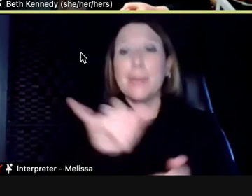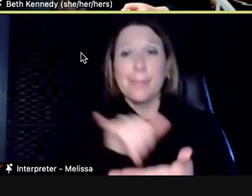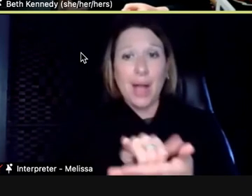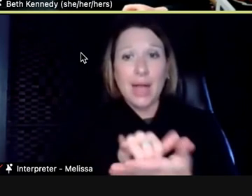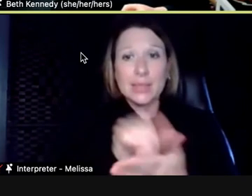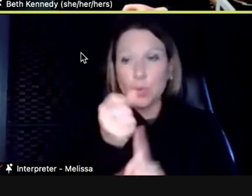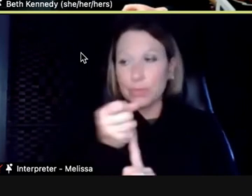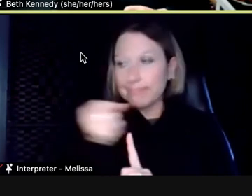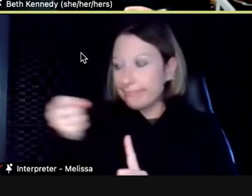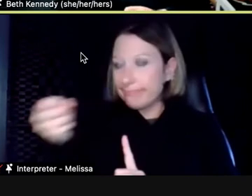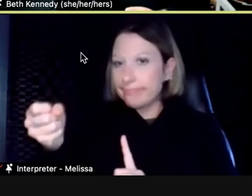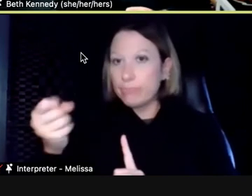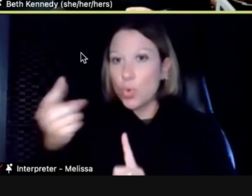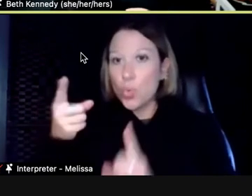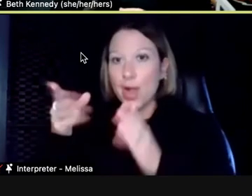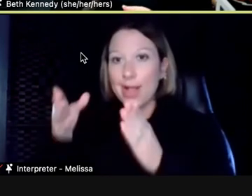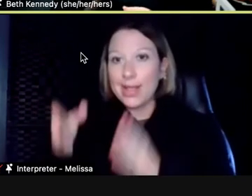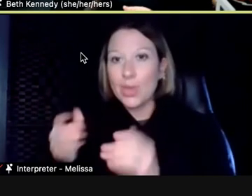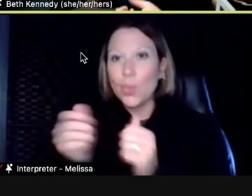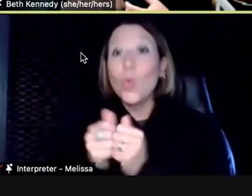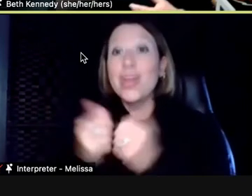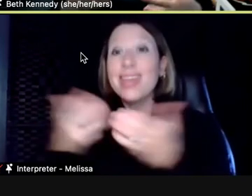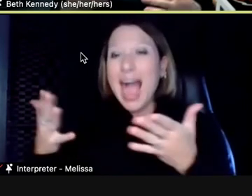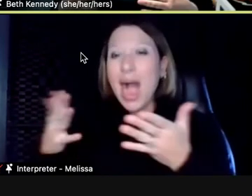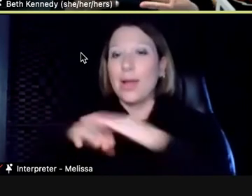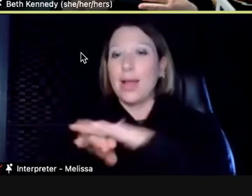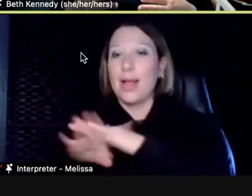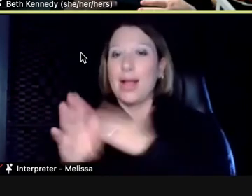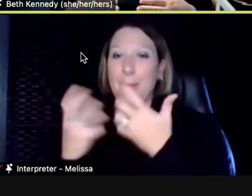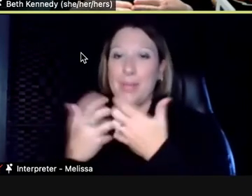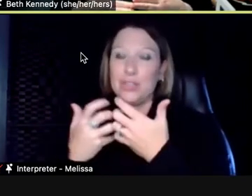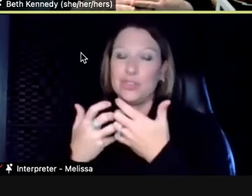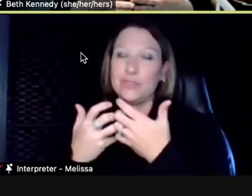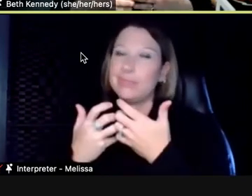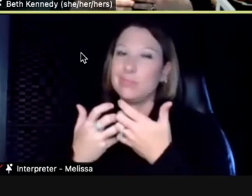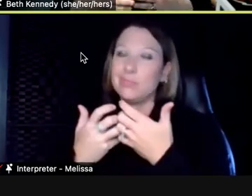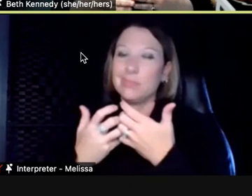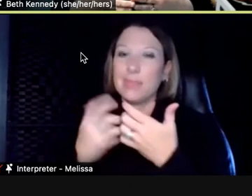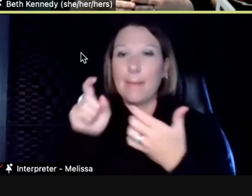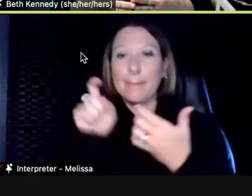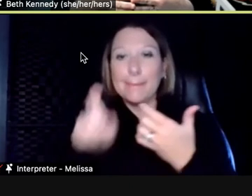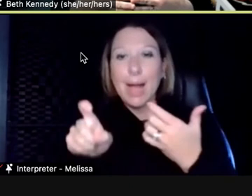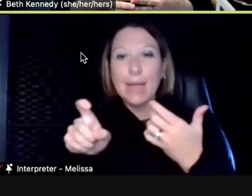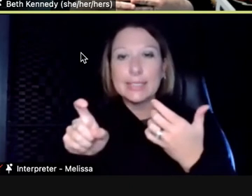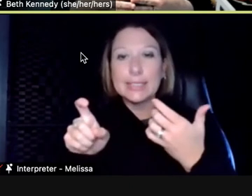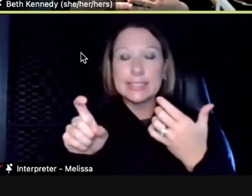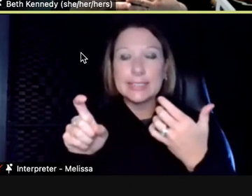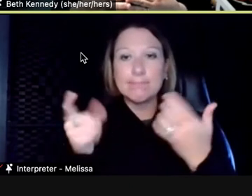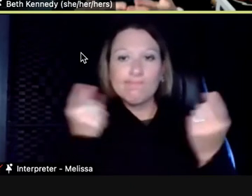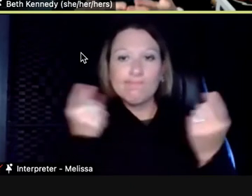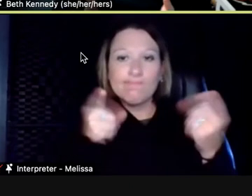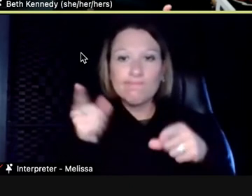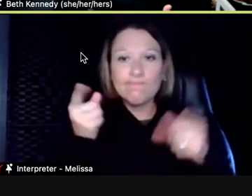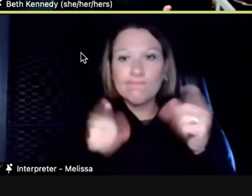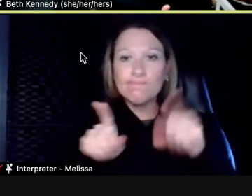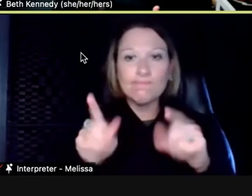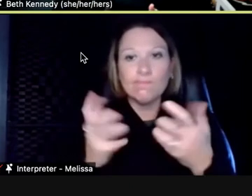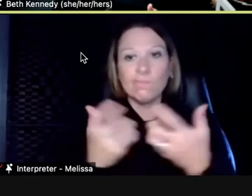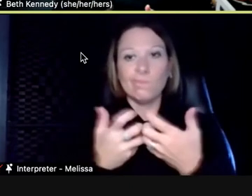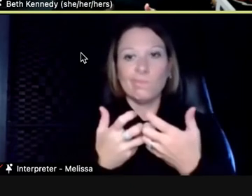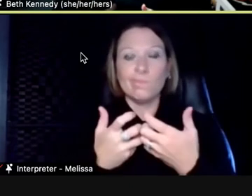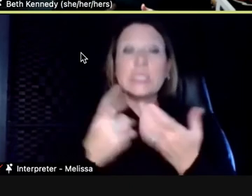accurate assessment without accommodations. So there's got to be a happy medium. And sometimes we don't end up with a